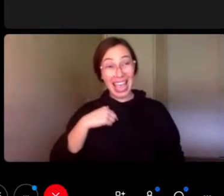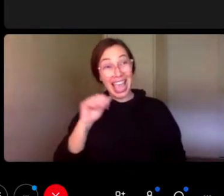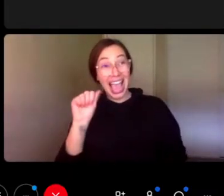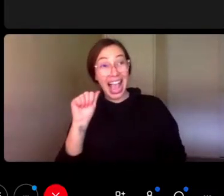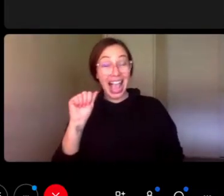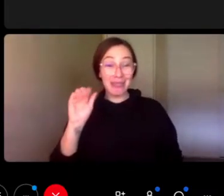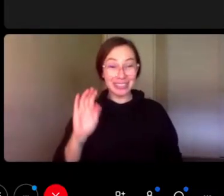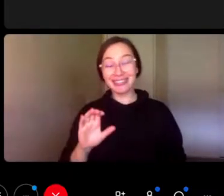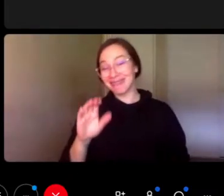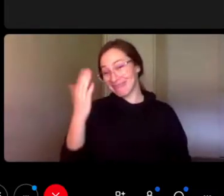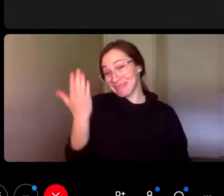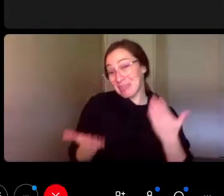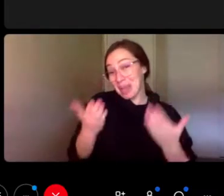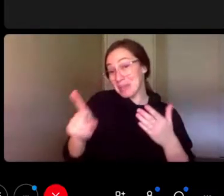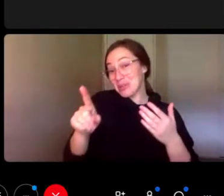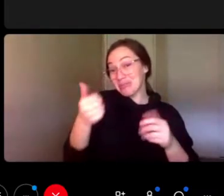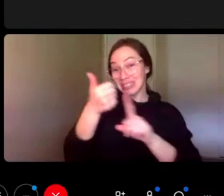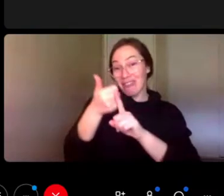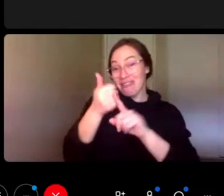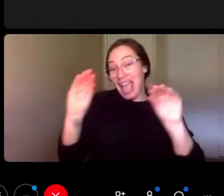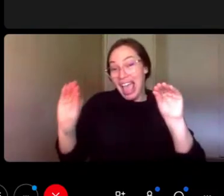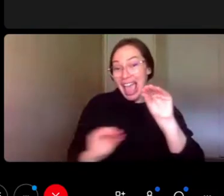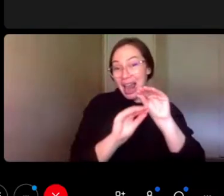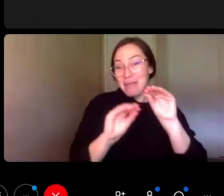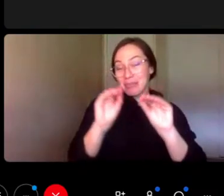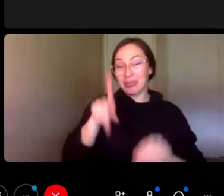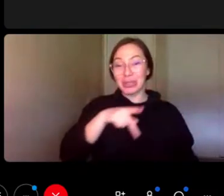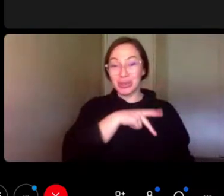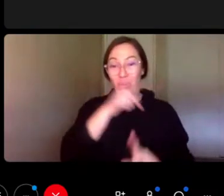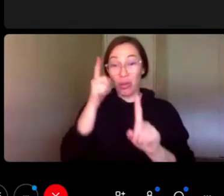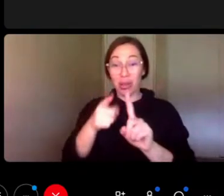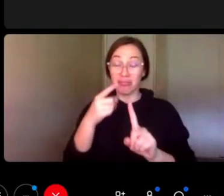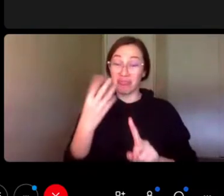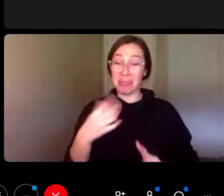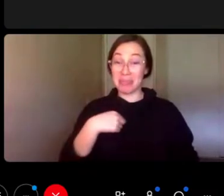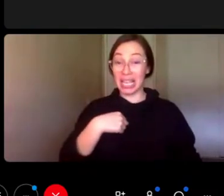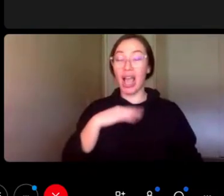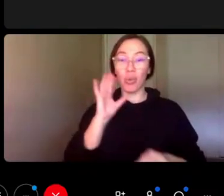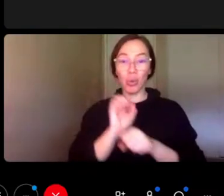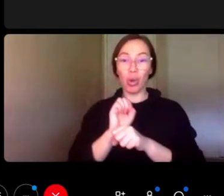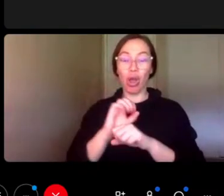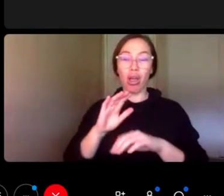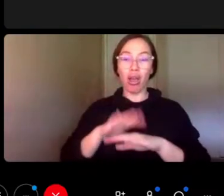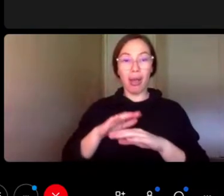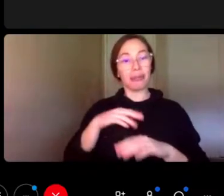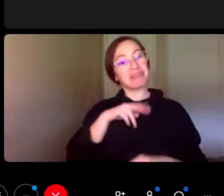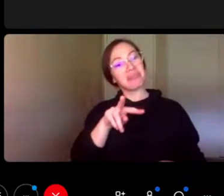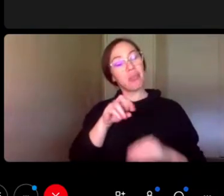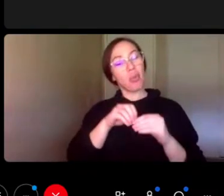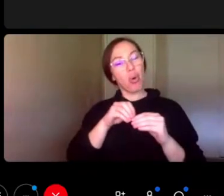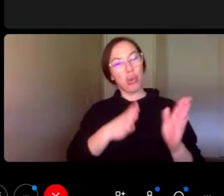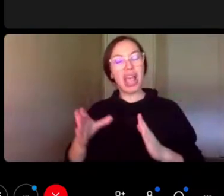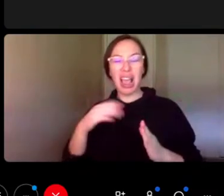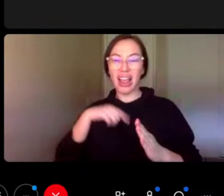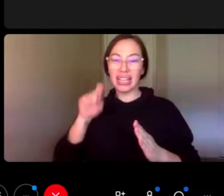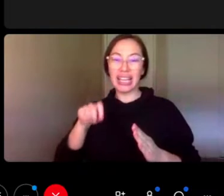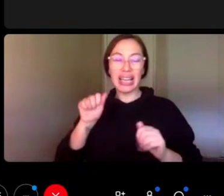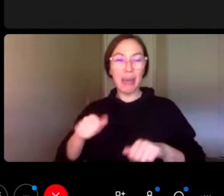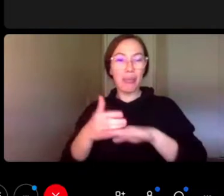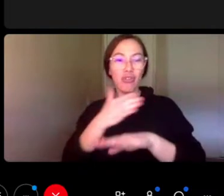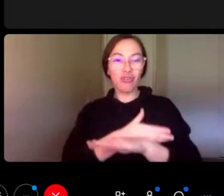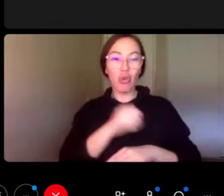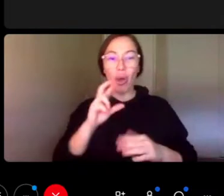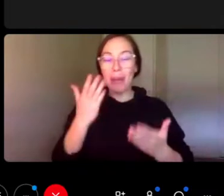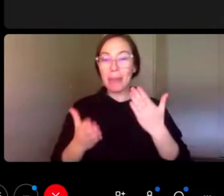goal in there. You know, I'm going to work on being more prepared or taking more responsibility for things. So